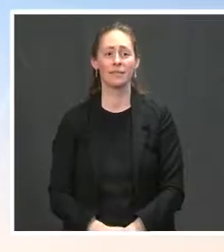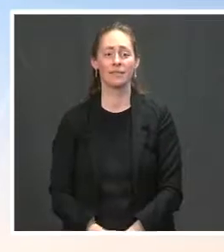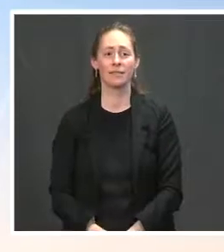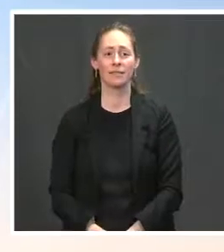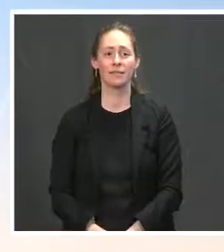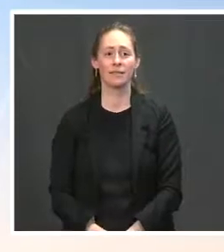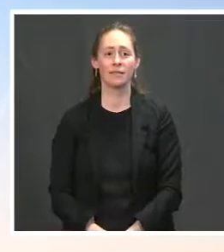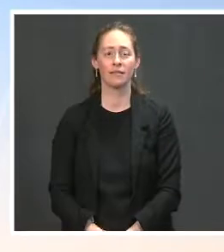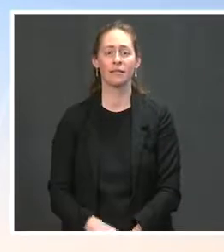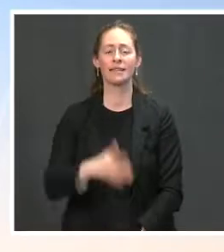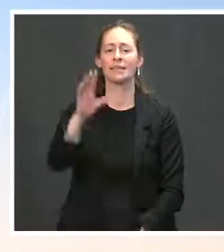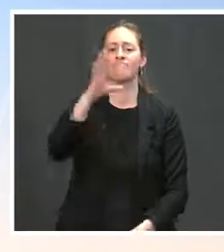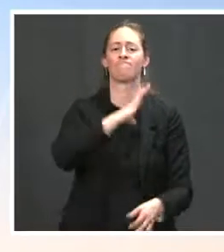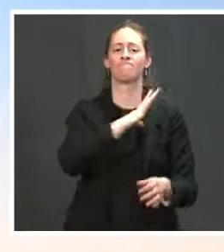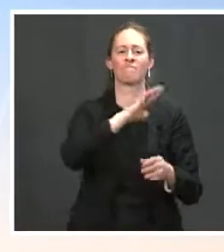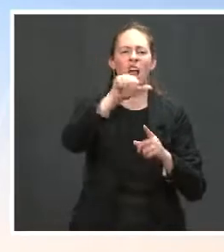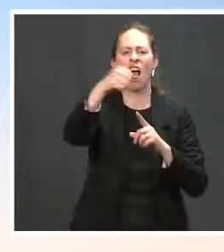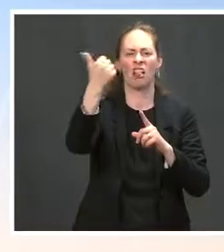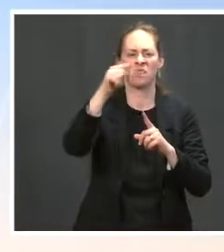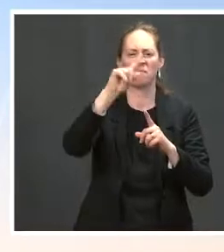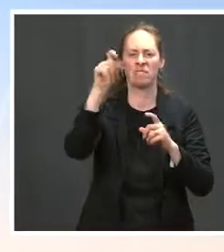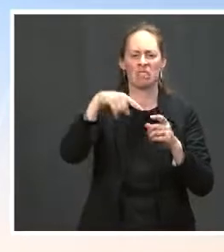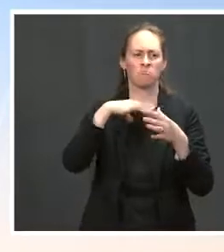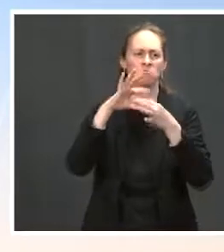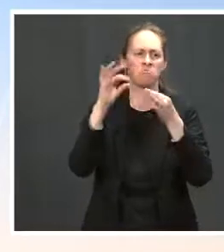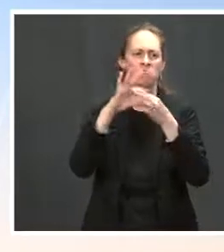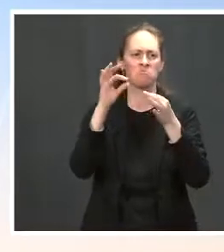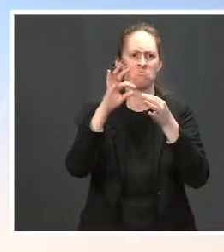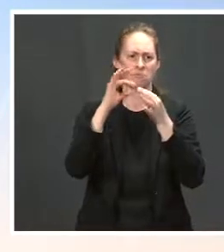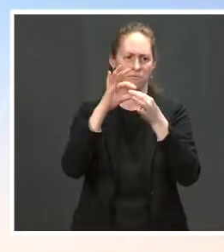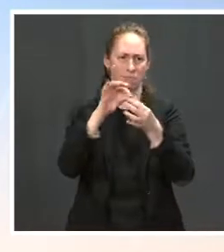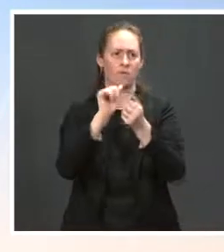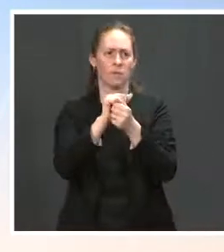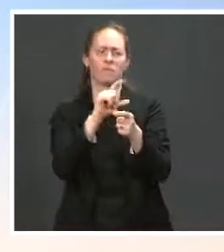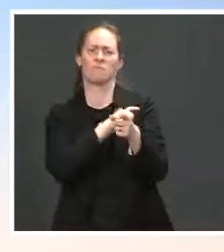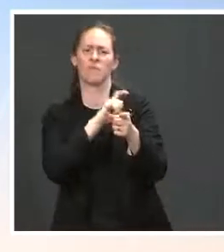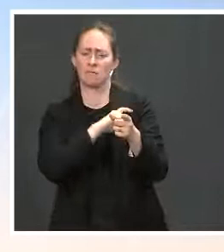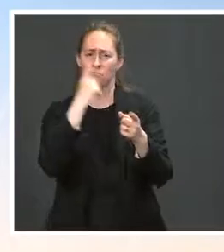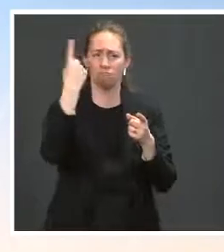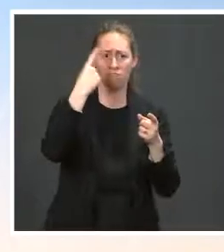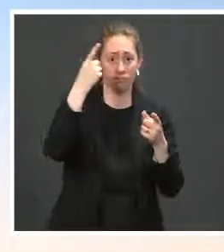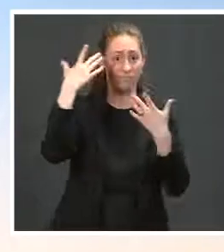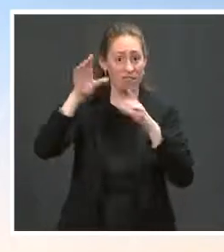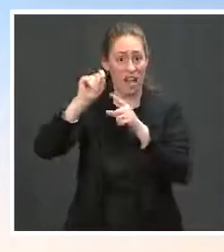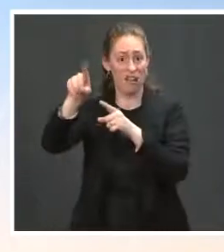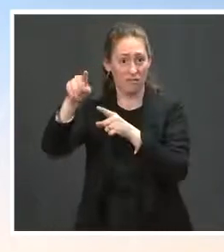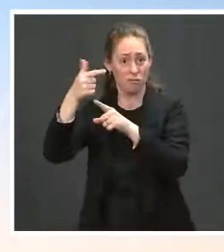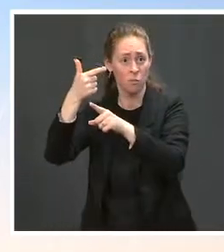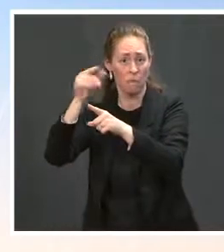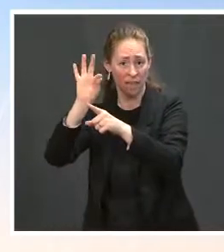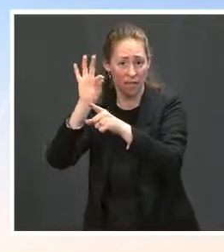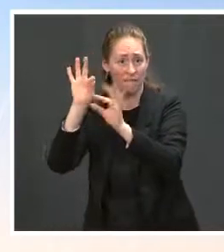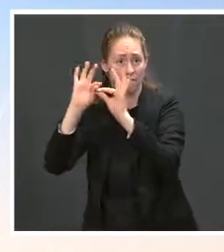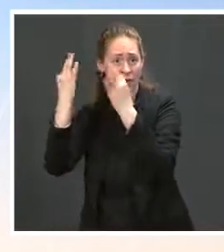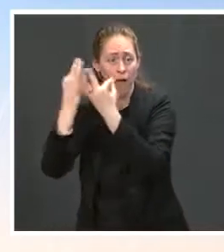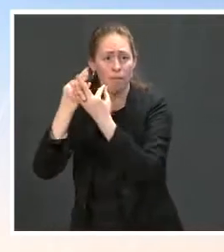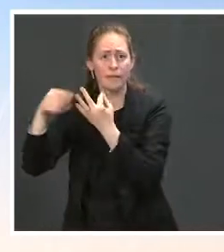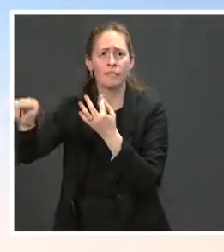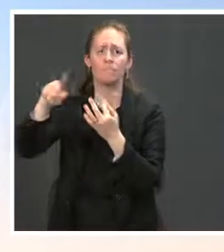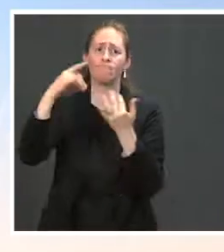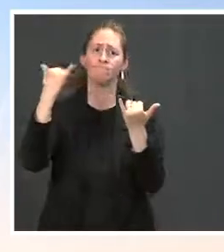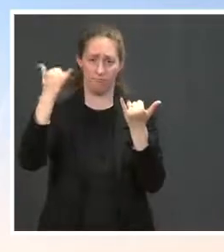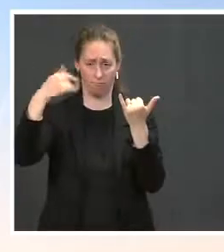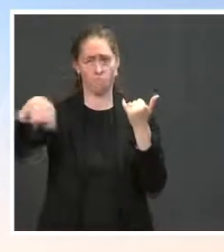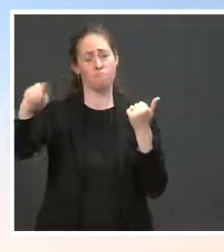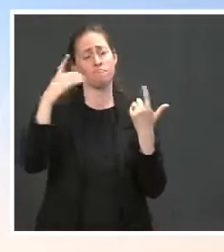family and the family's attorney after the verdict yesterday, the family's attorney said, quote, hopefully this is the momentum for the George Floyd Justice and